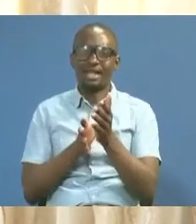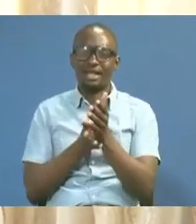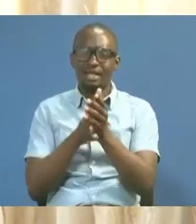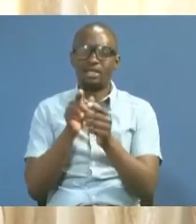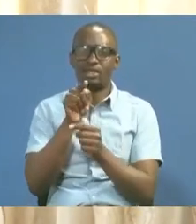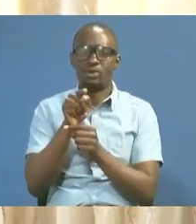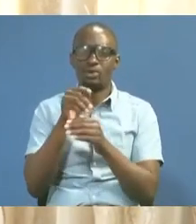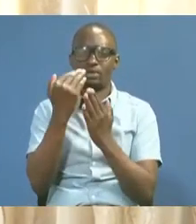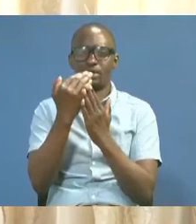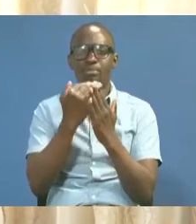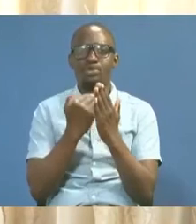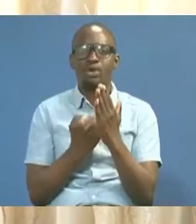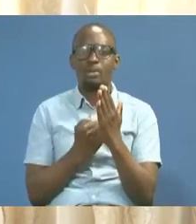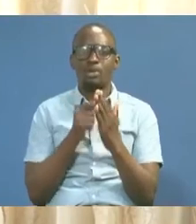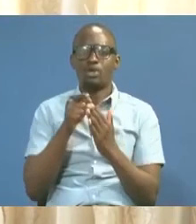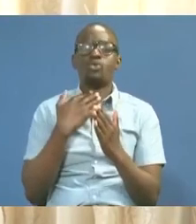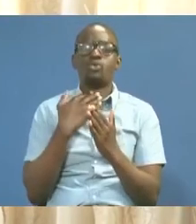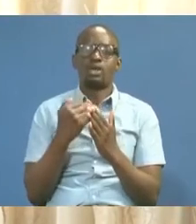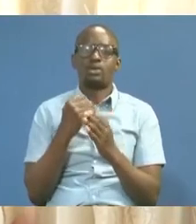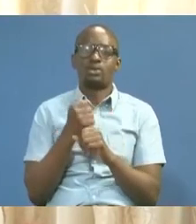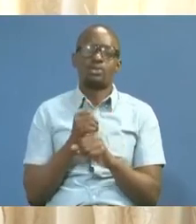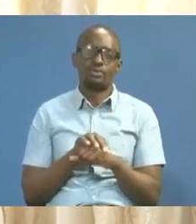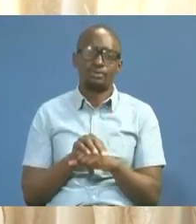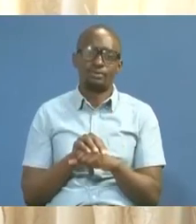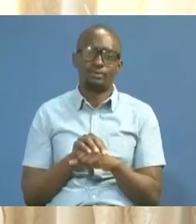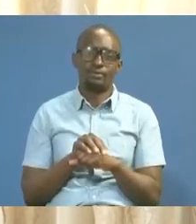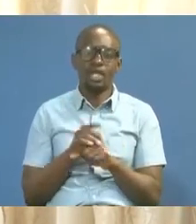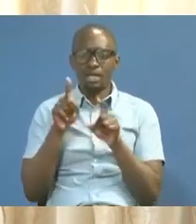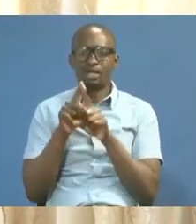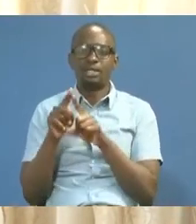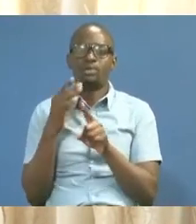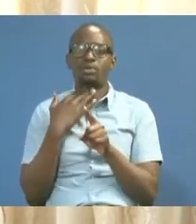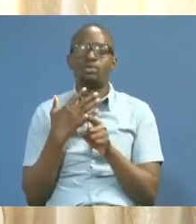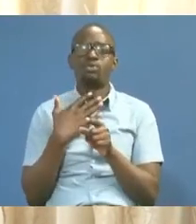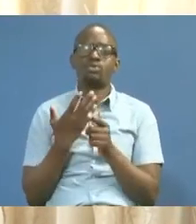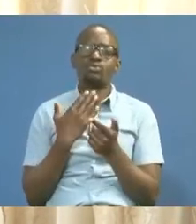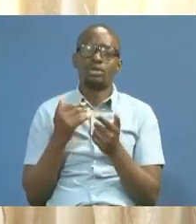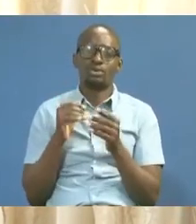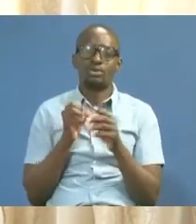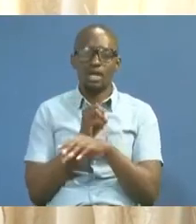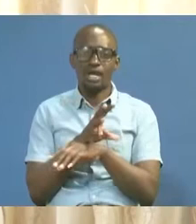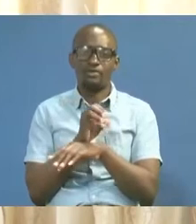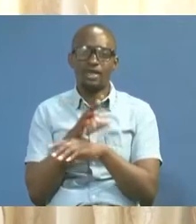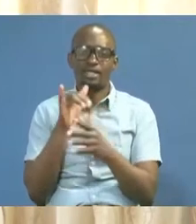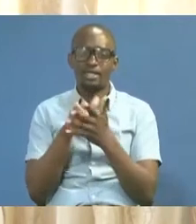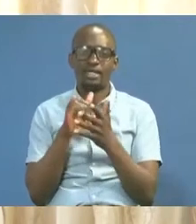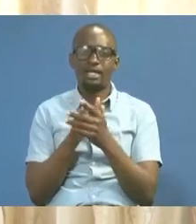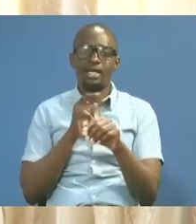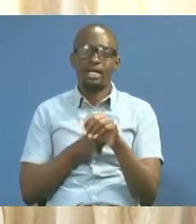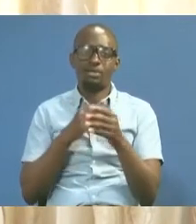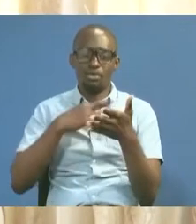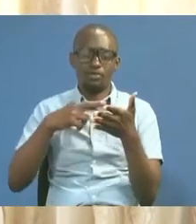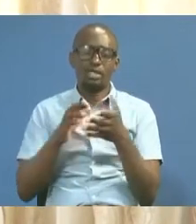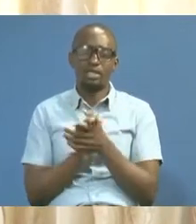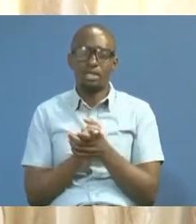you want to undertake. I may also want to advise that once you register, or